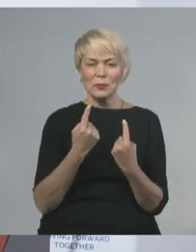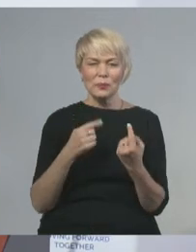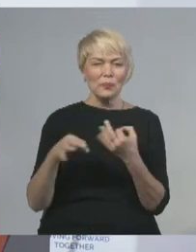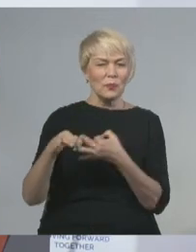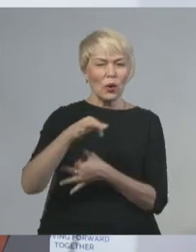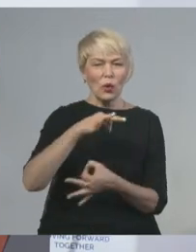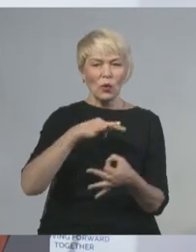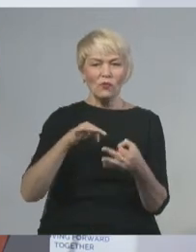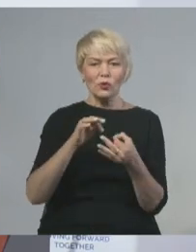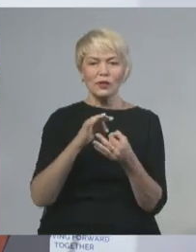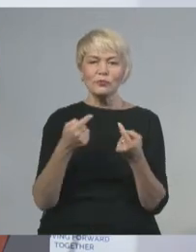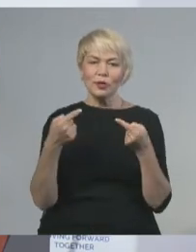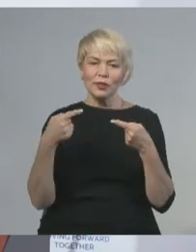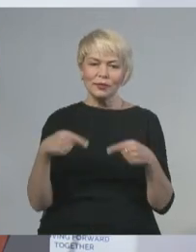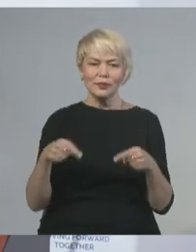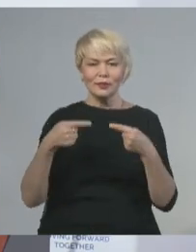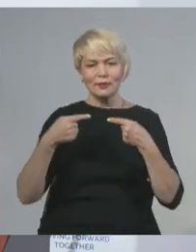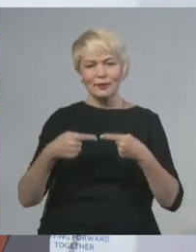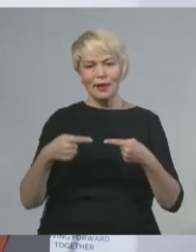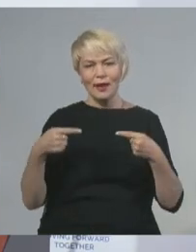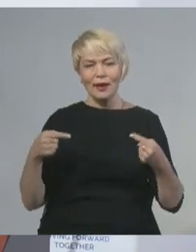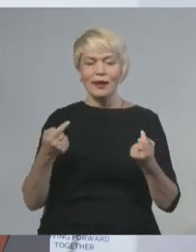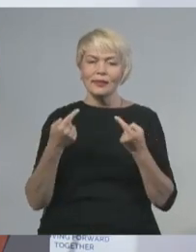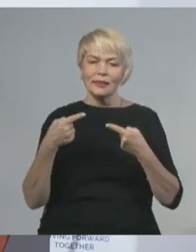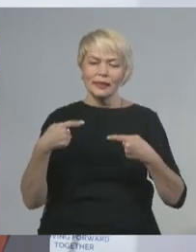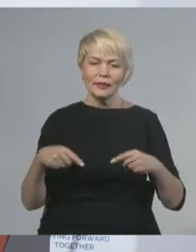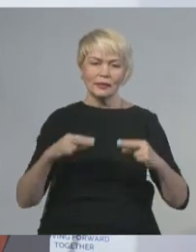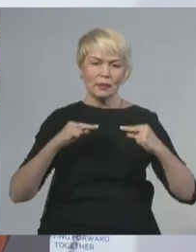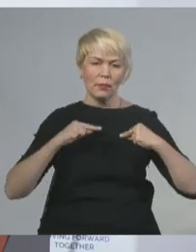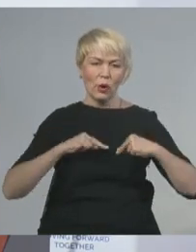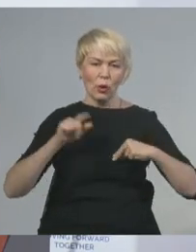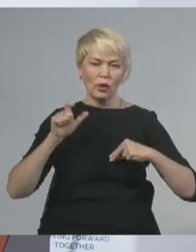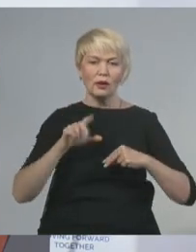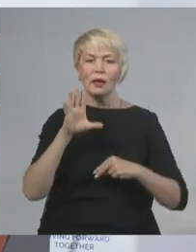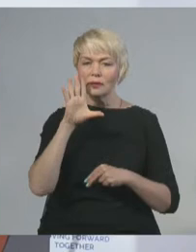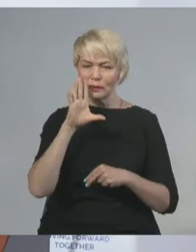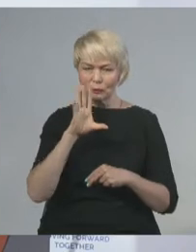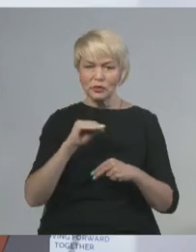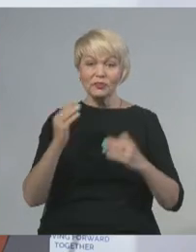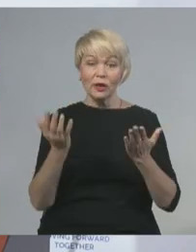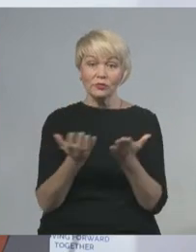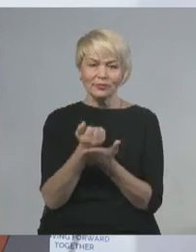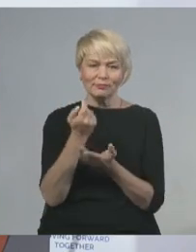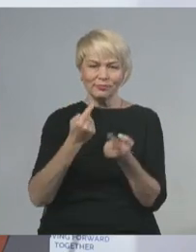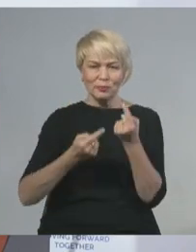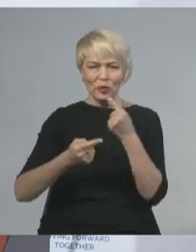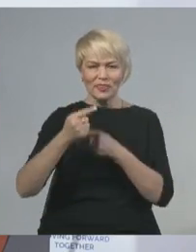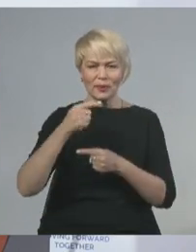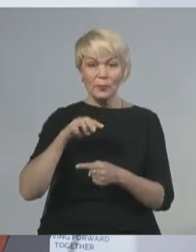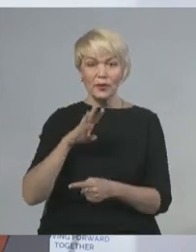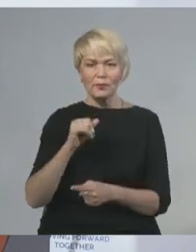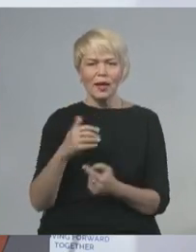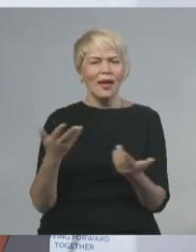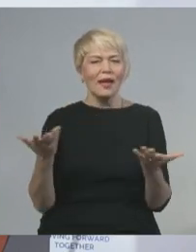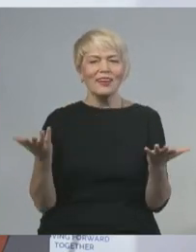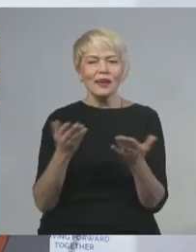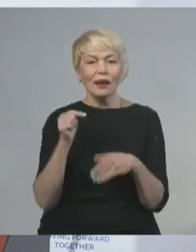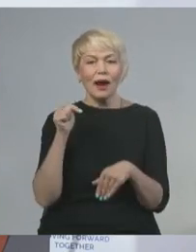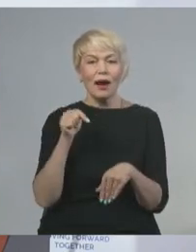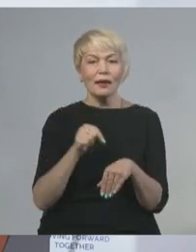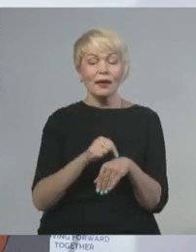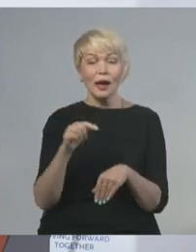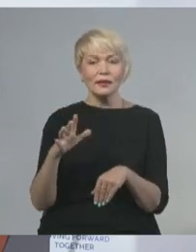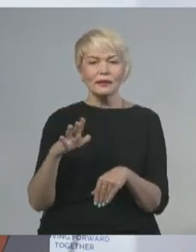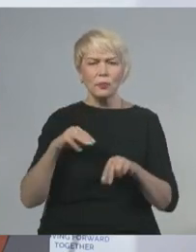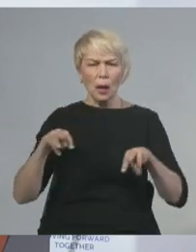colleagues maybe i hope we will get her back what are the responses of the media sector it's also an important